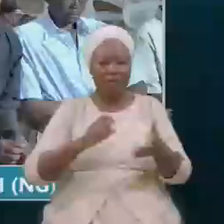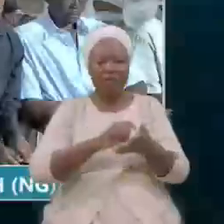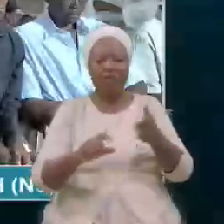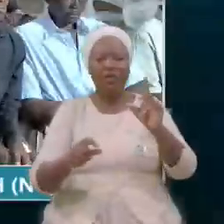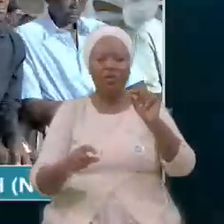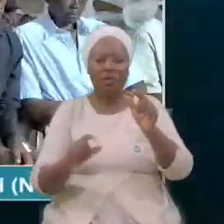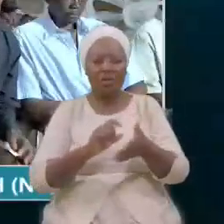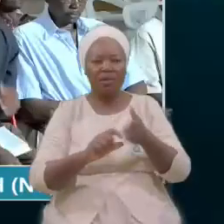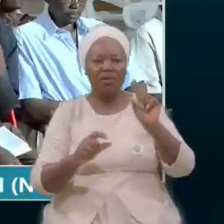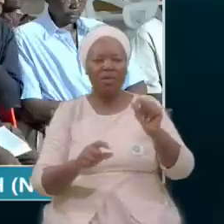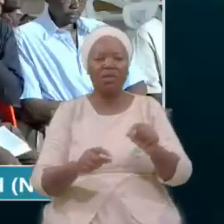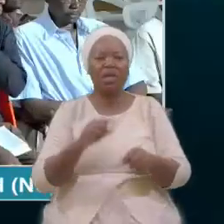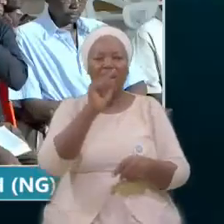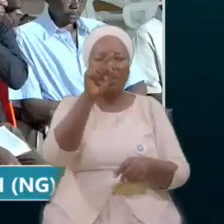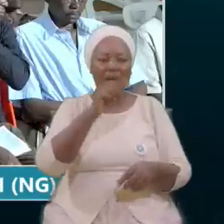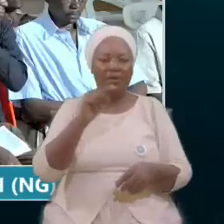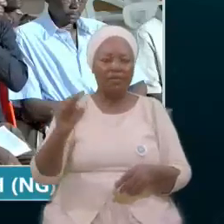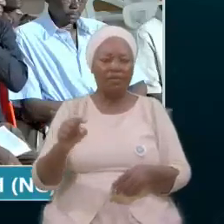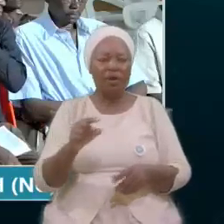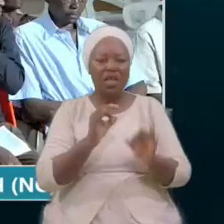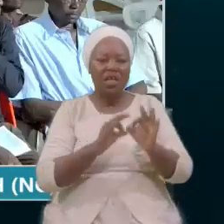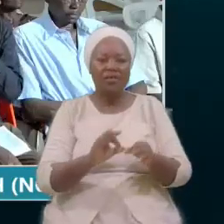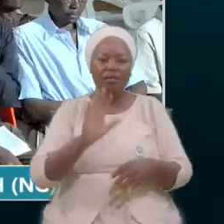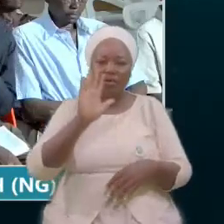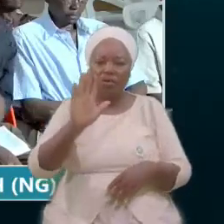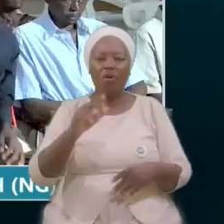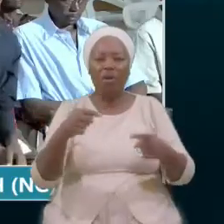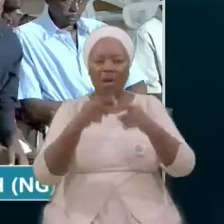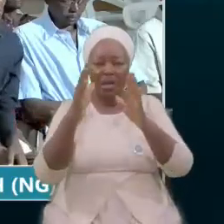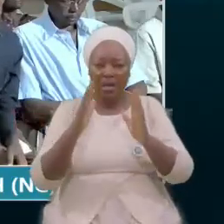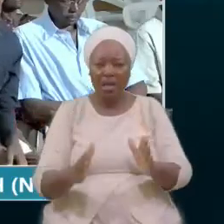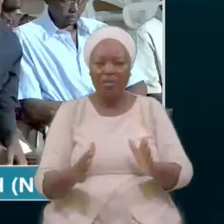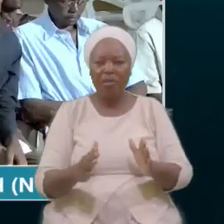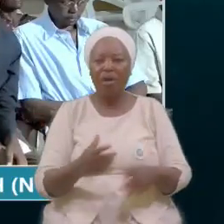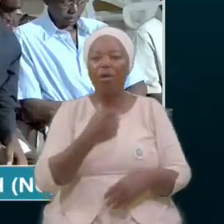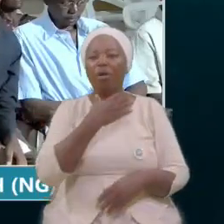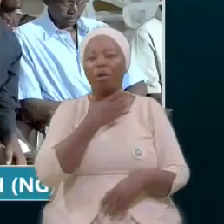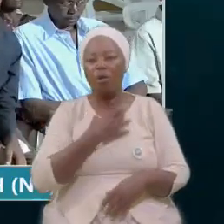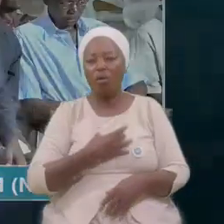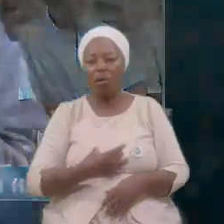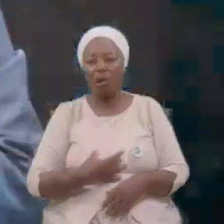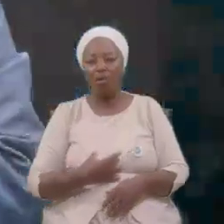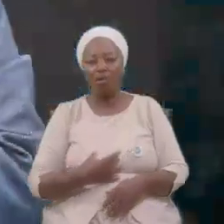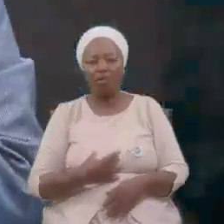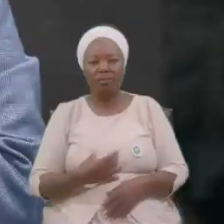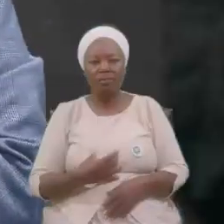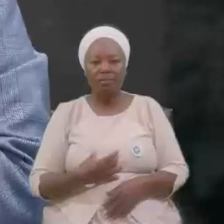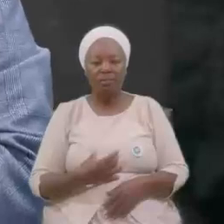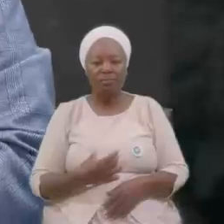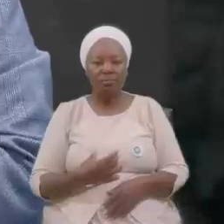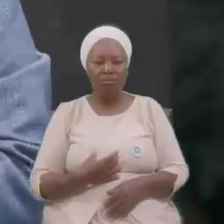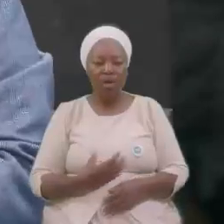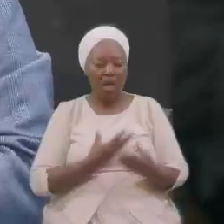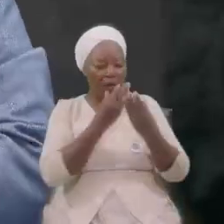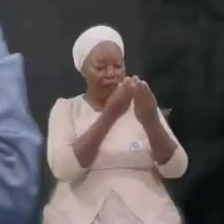In verse 20, it says, therefore, if thine enemy hunger, feed him.